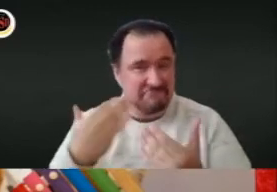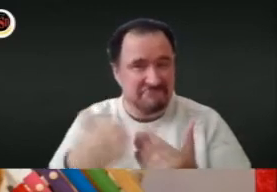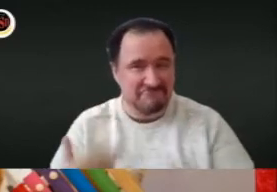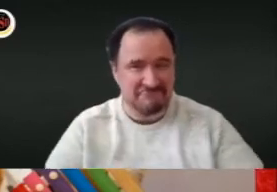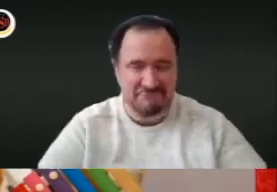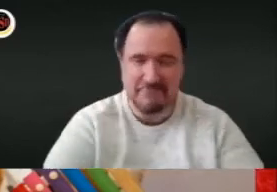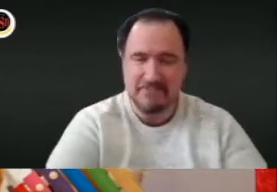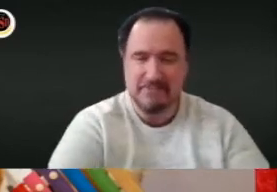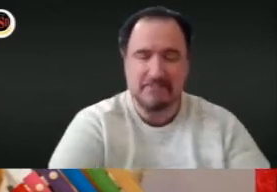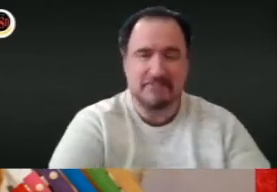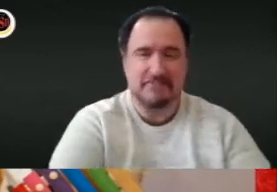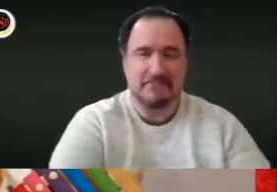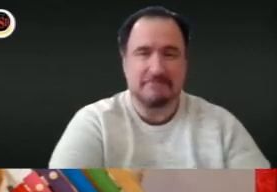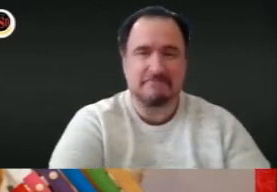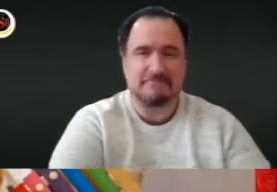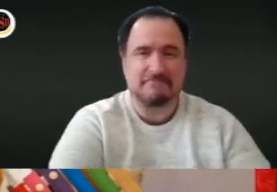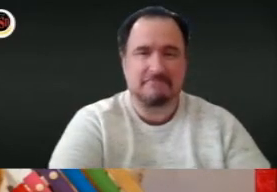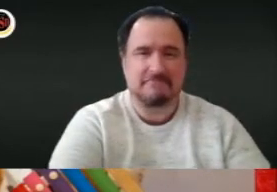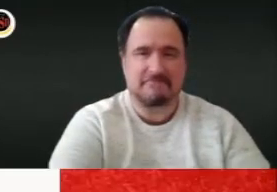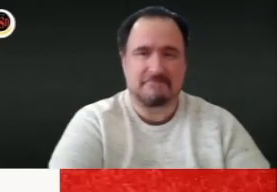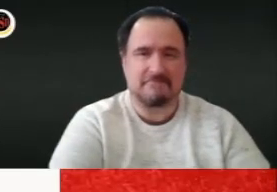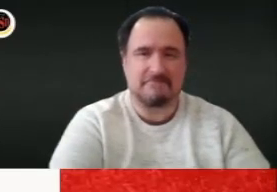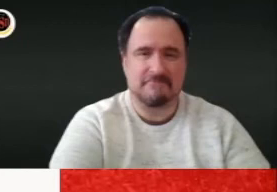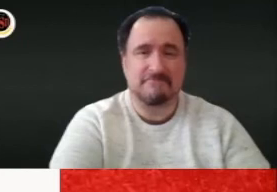would be an easy, almost one-stop shop.